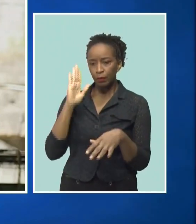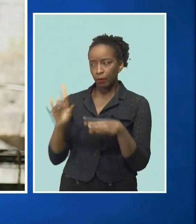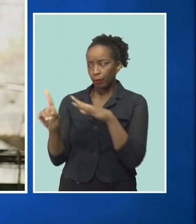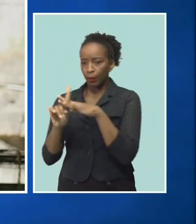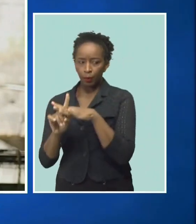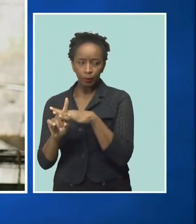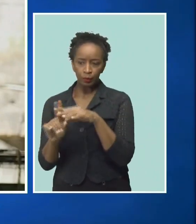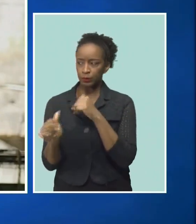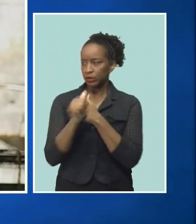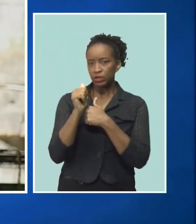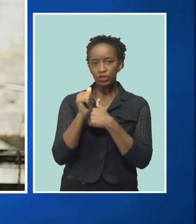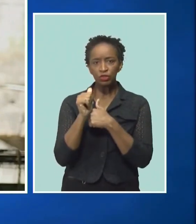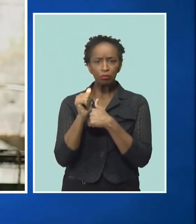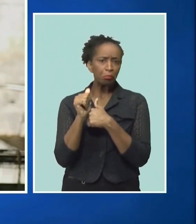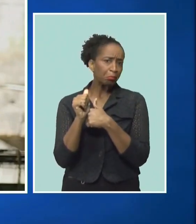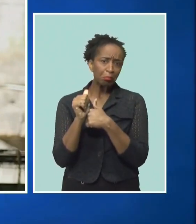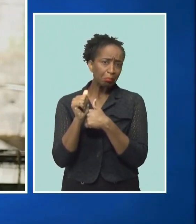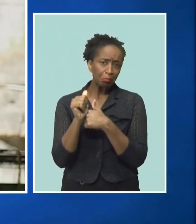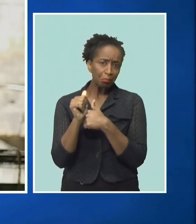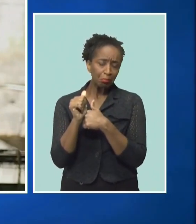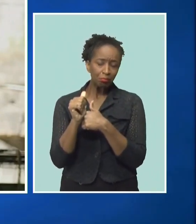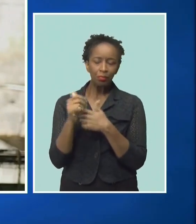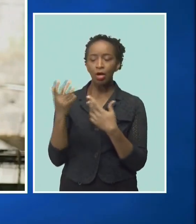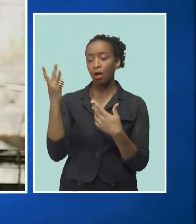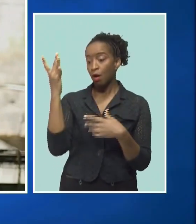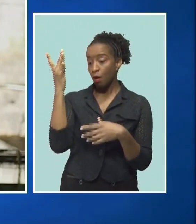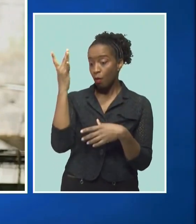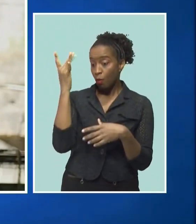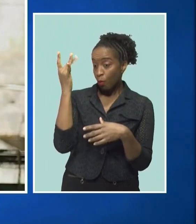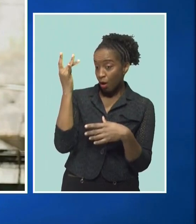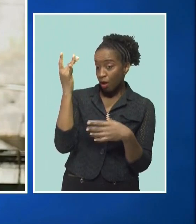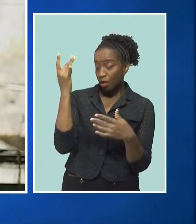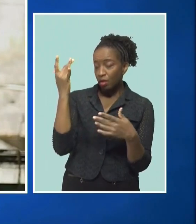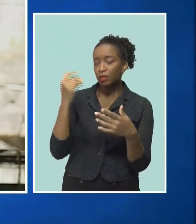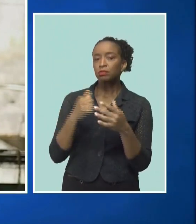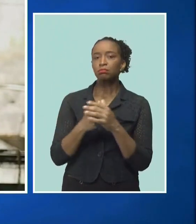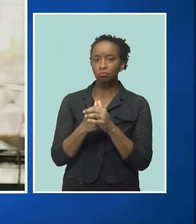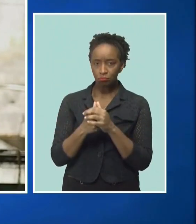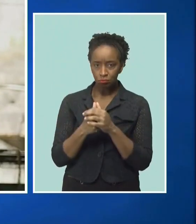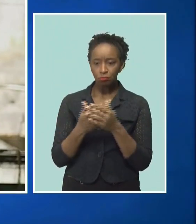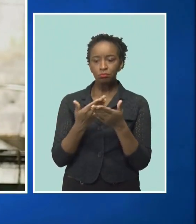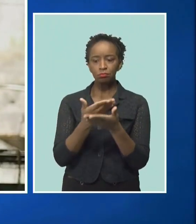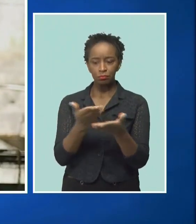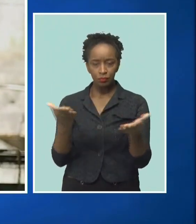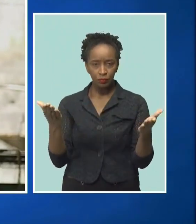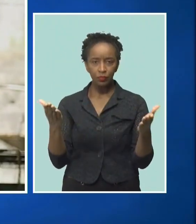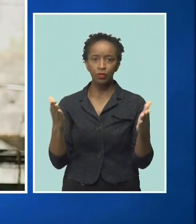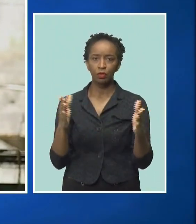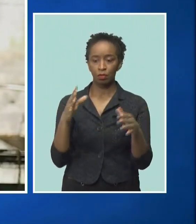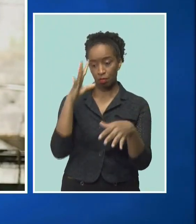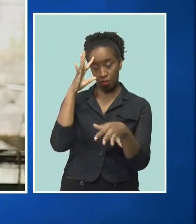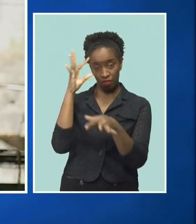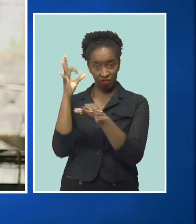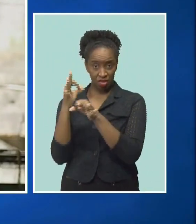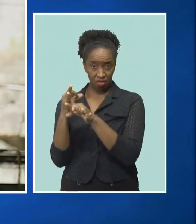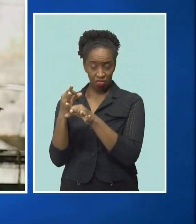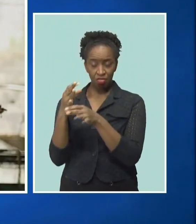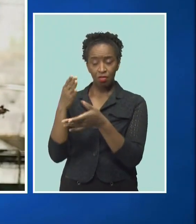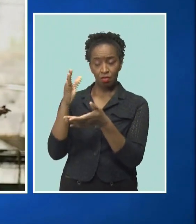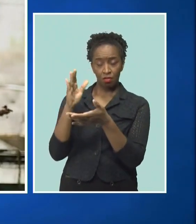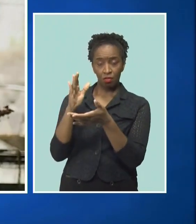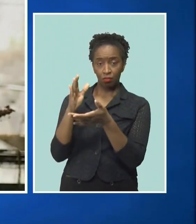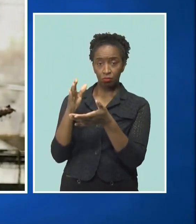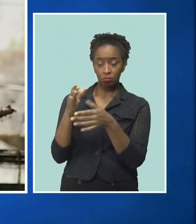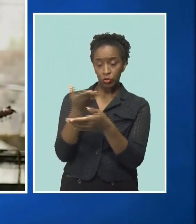says something. It's because people of faith, Christians in particular, serve a God that allows us